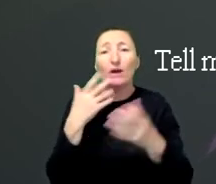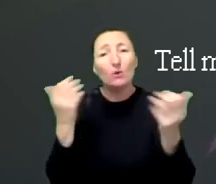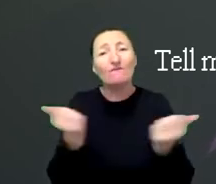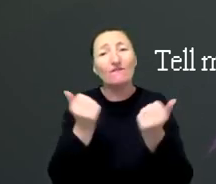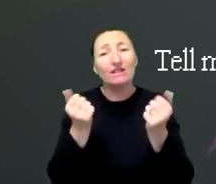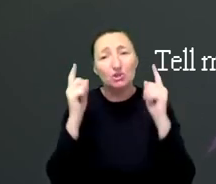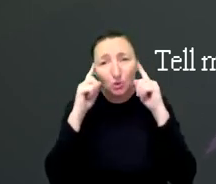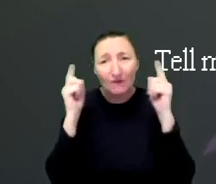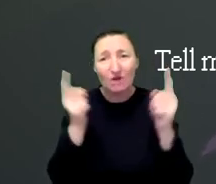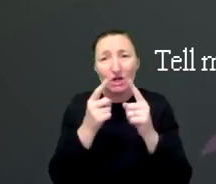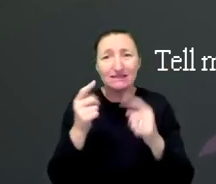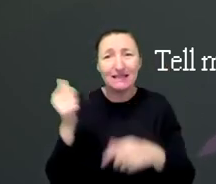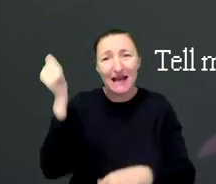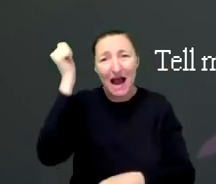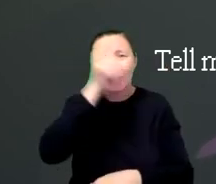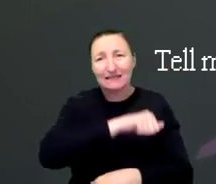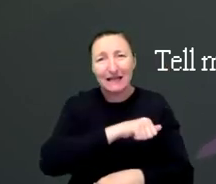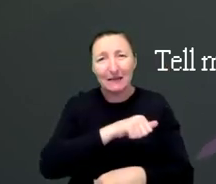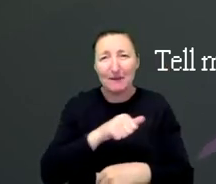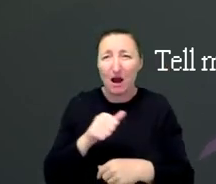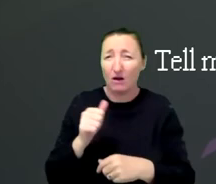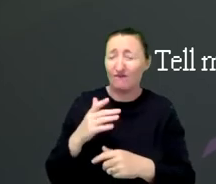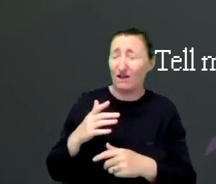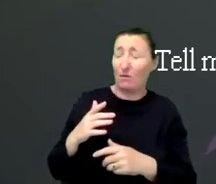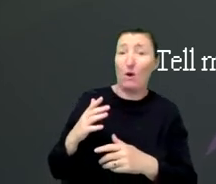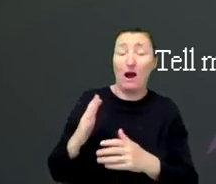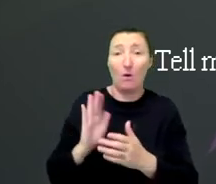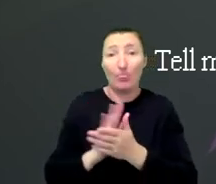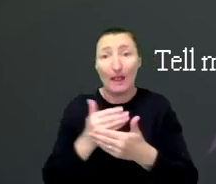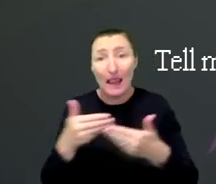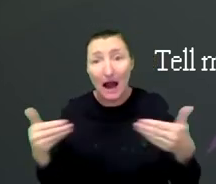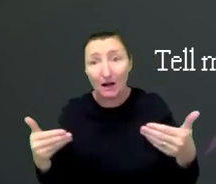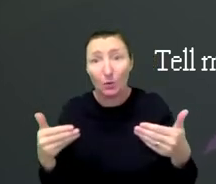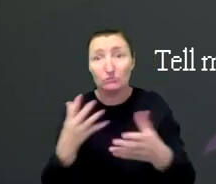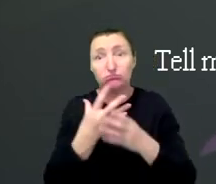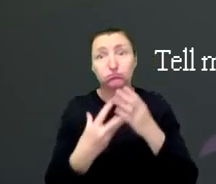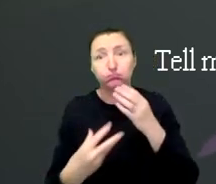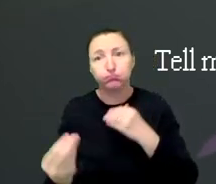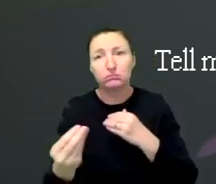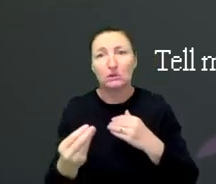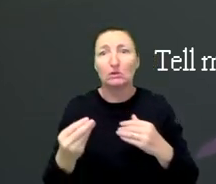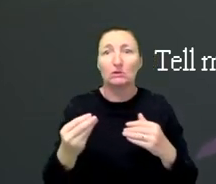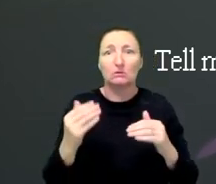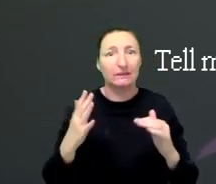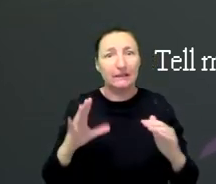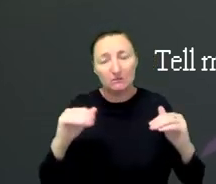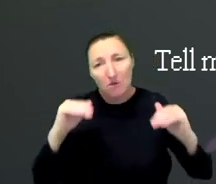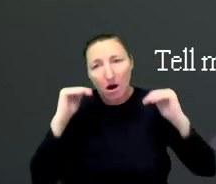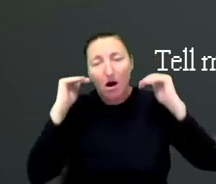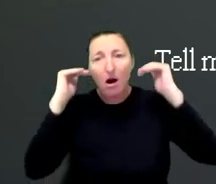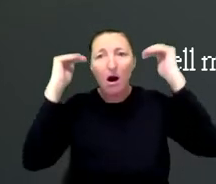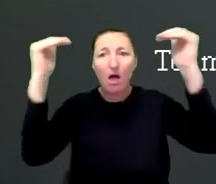alienating language that you need a PhD to really fully understand or engage with. And so like, for me, it's